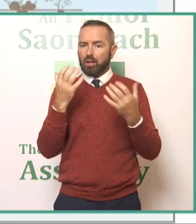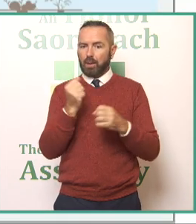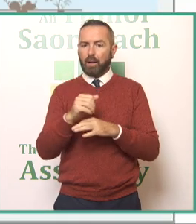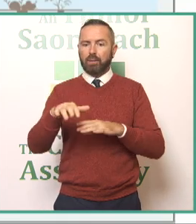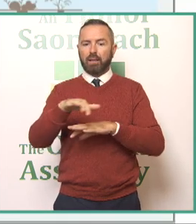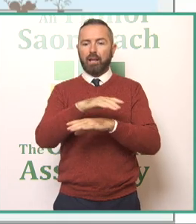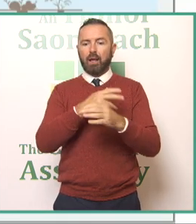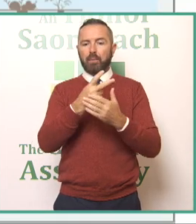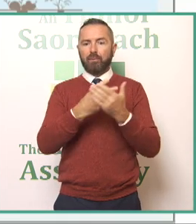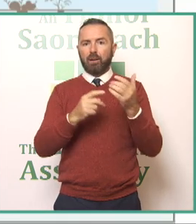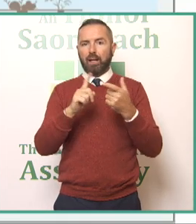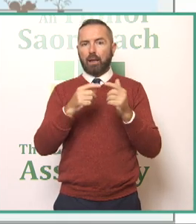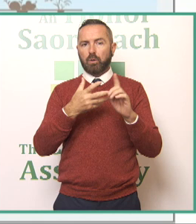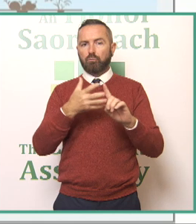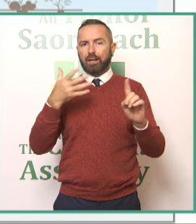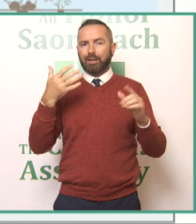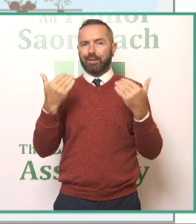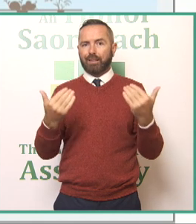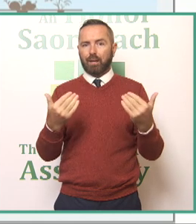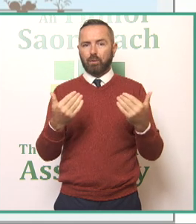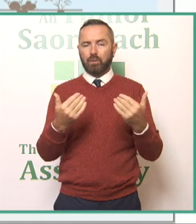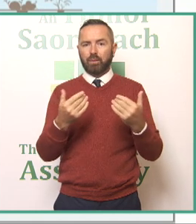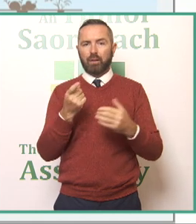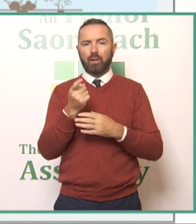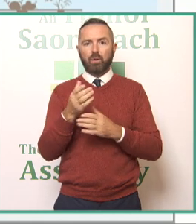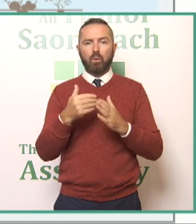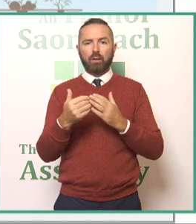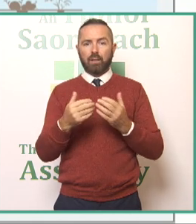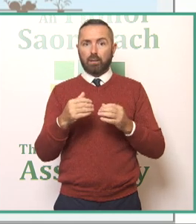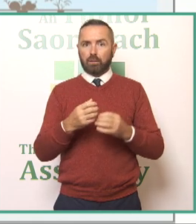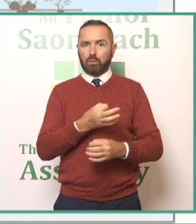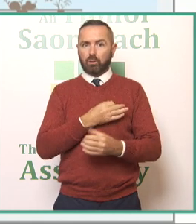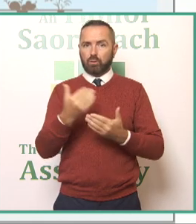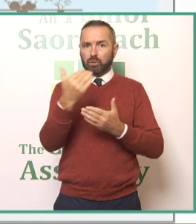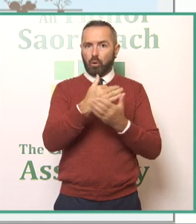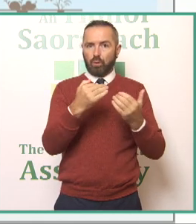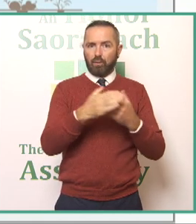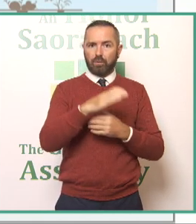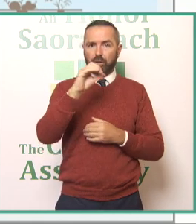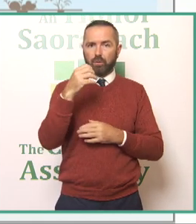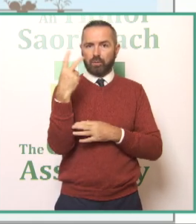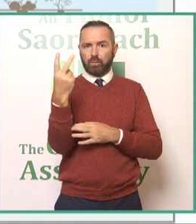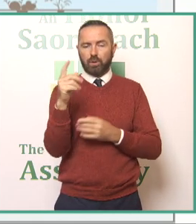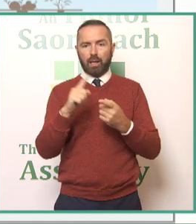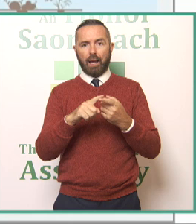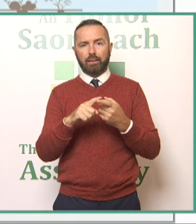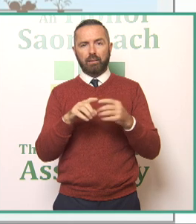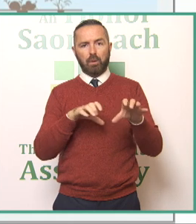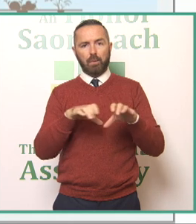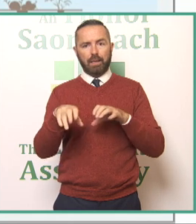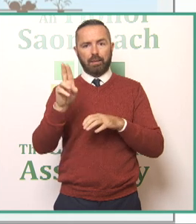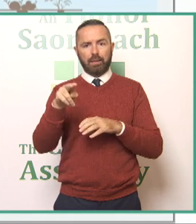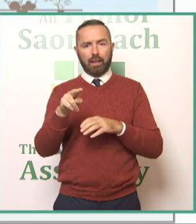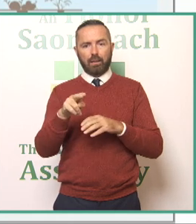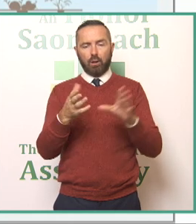value. We recognise now that they're vast stores of carbon, and equally that they're places that can